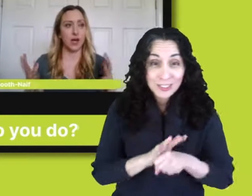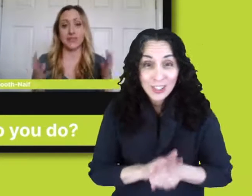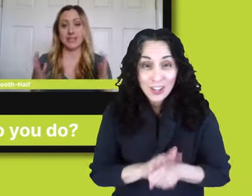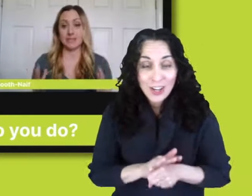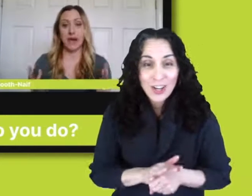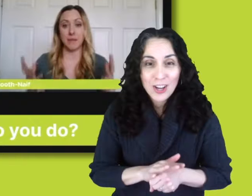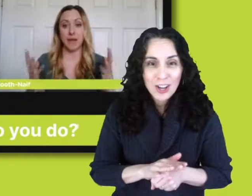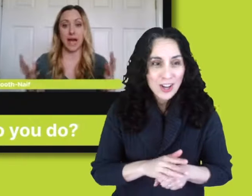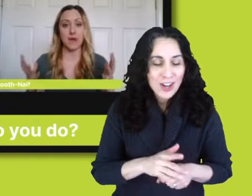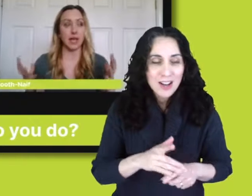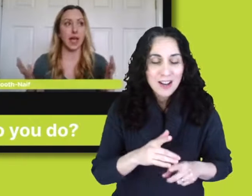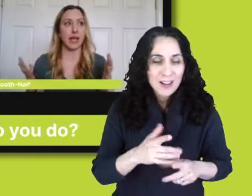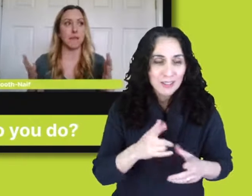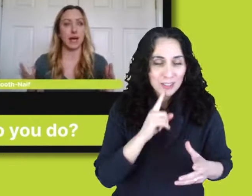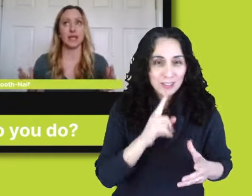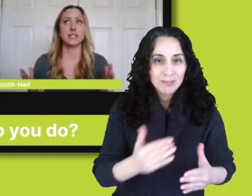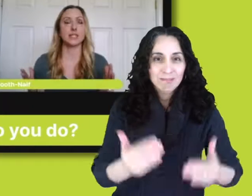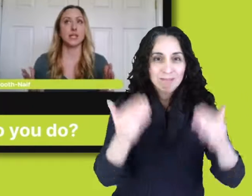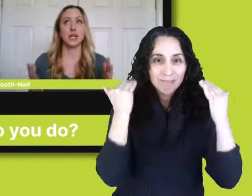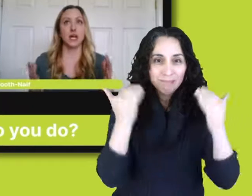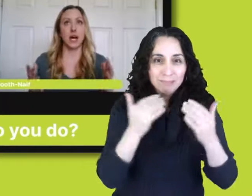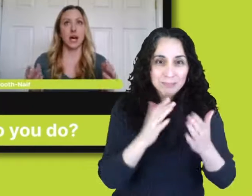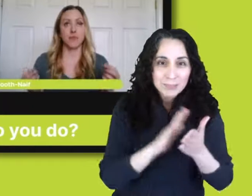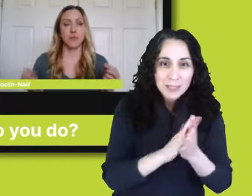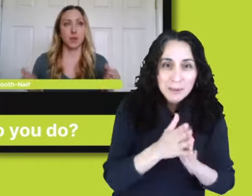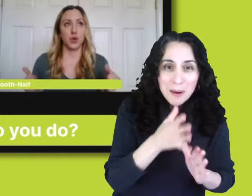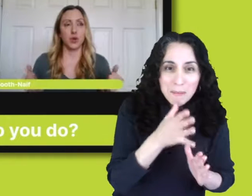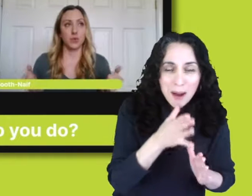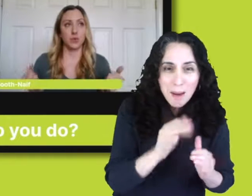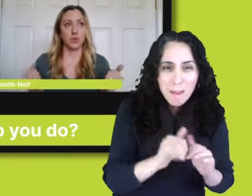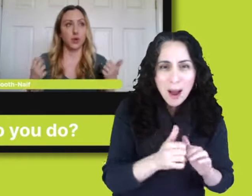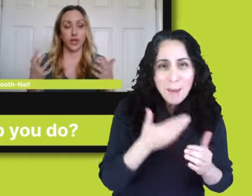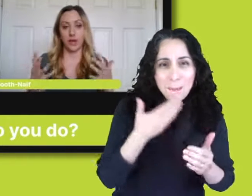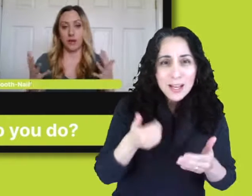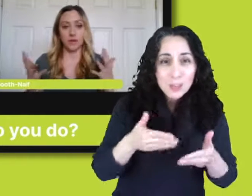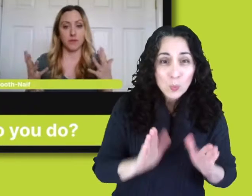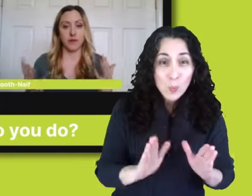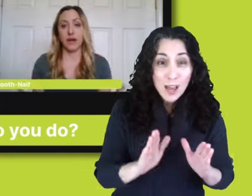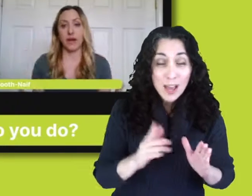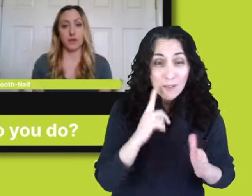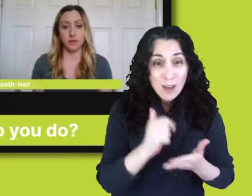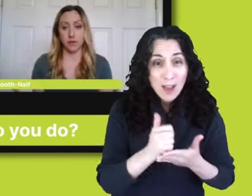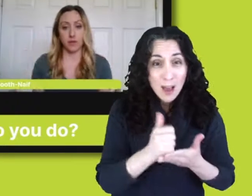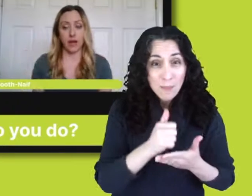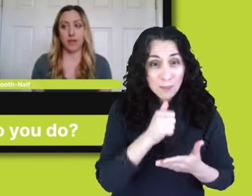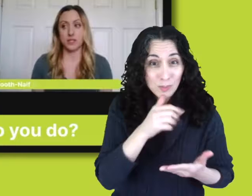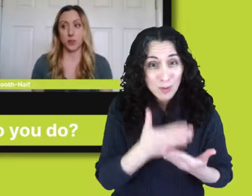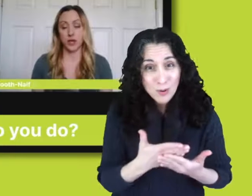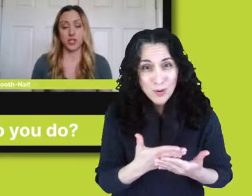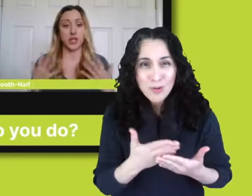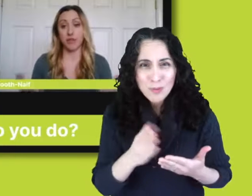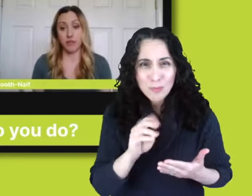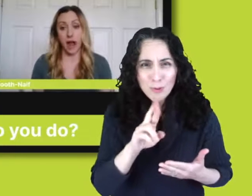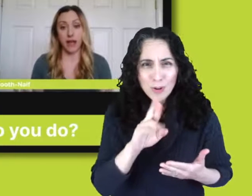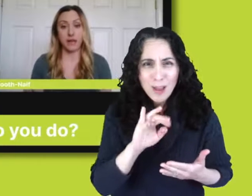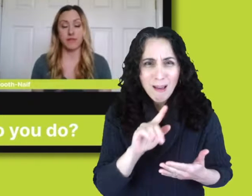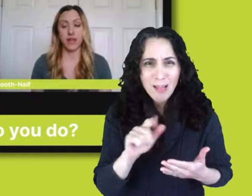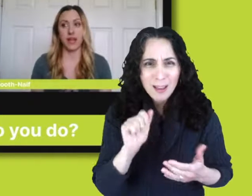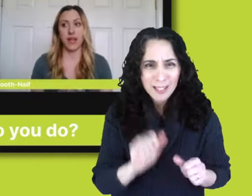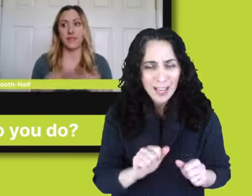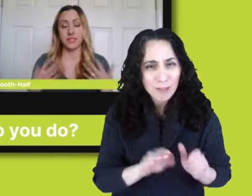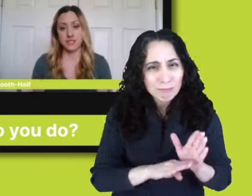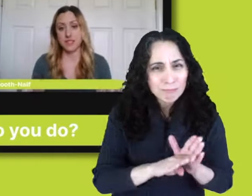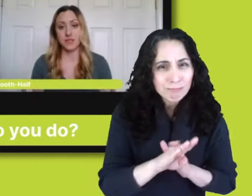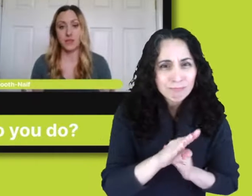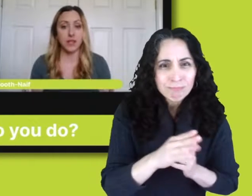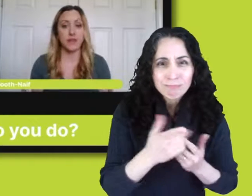now becoming this mom, and how can I best, create an environment for Briella to where she can thrive